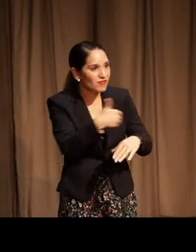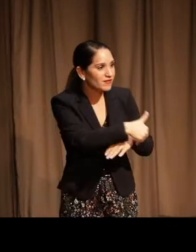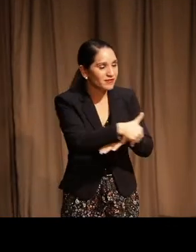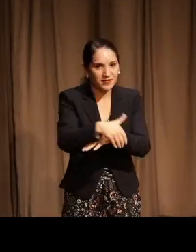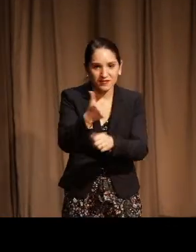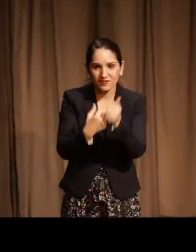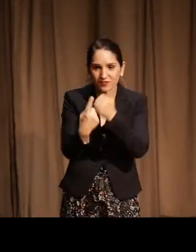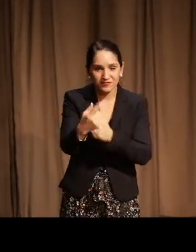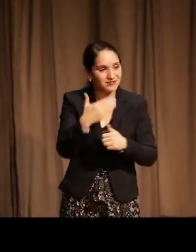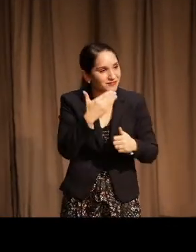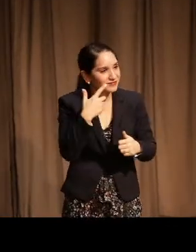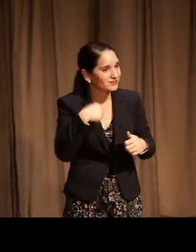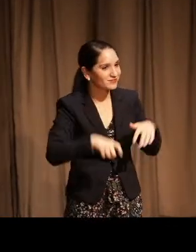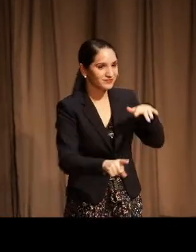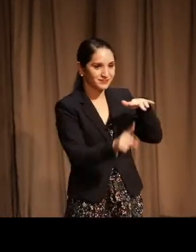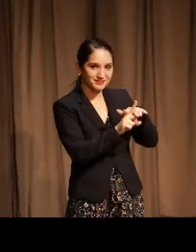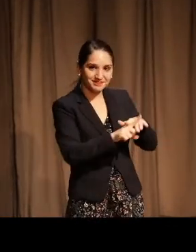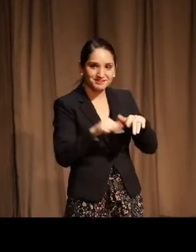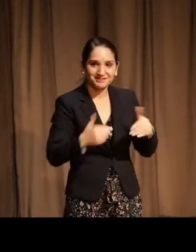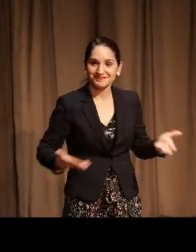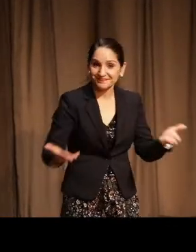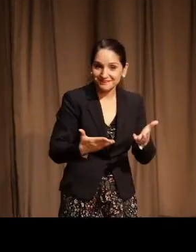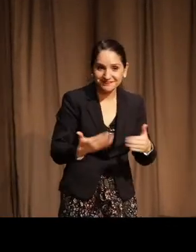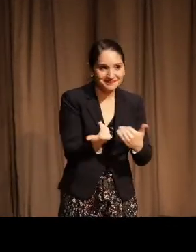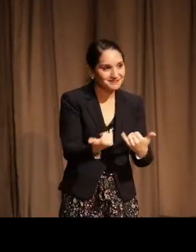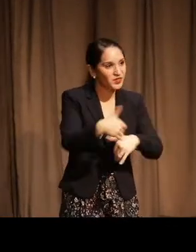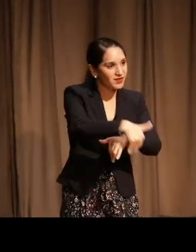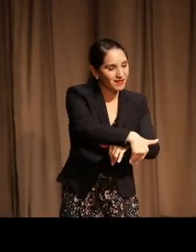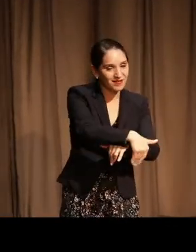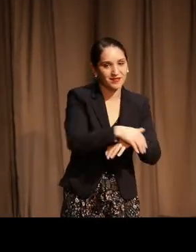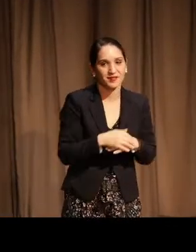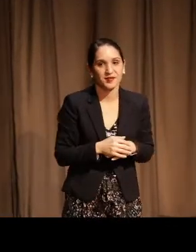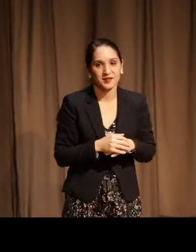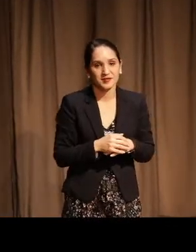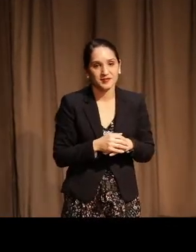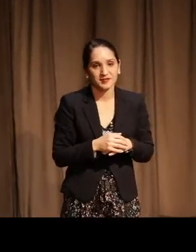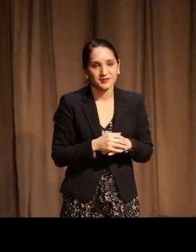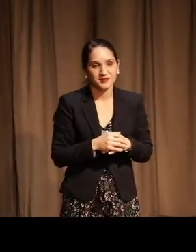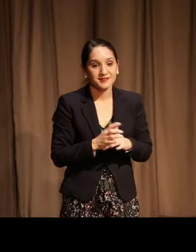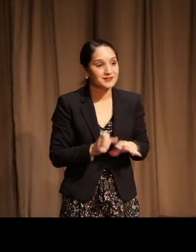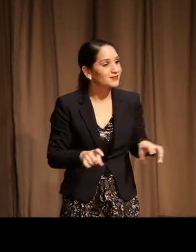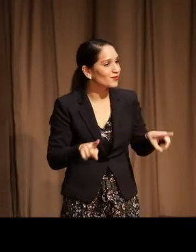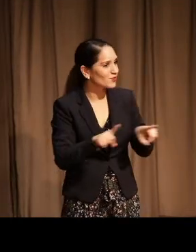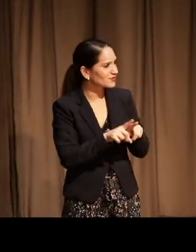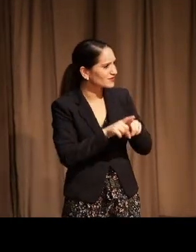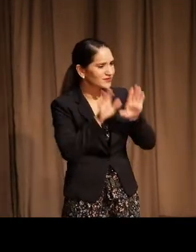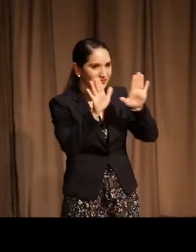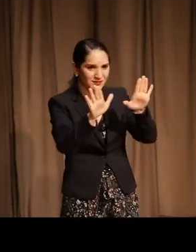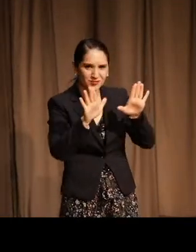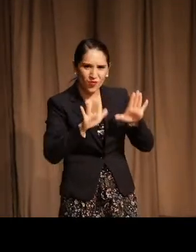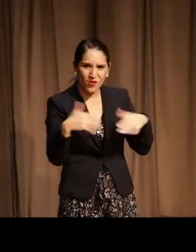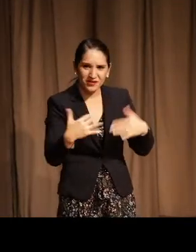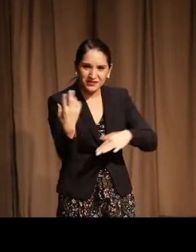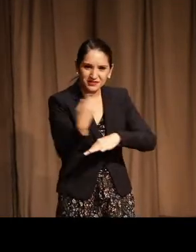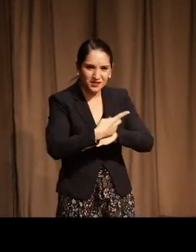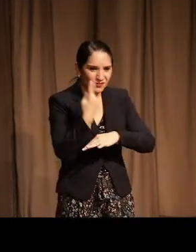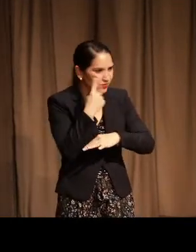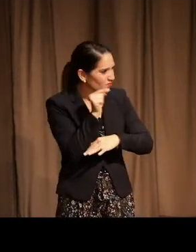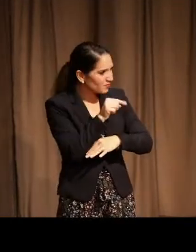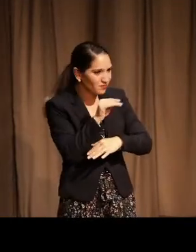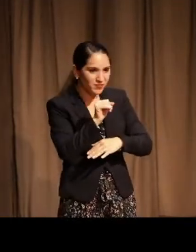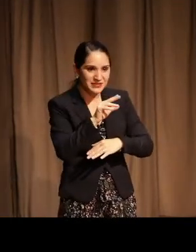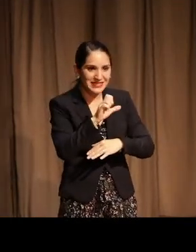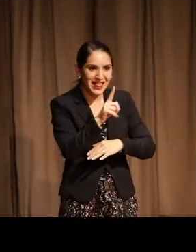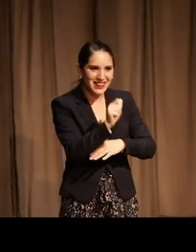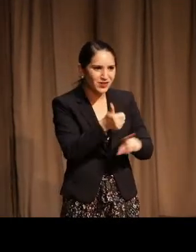Thank you so much for coming, for being here tonight, and for being at such an important day for Marcela,